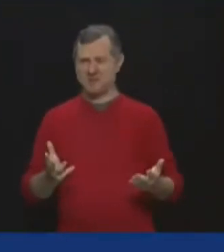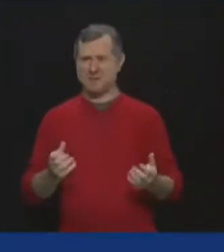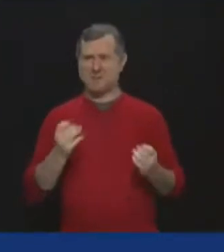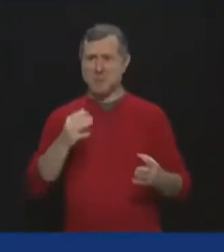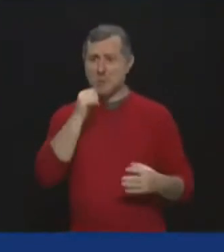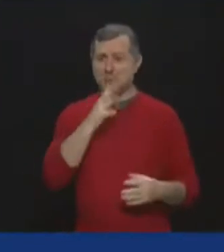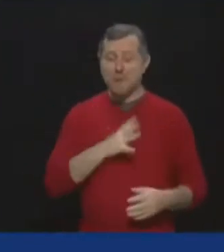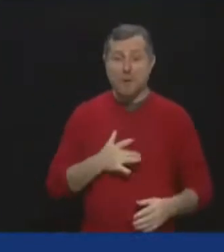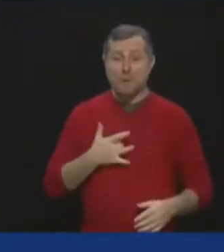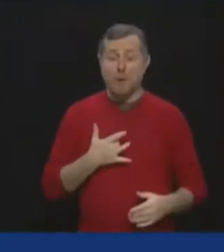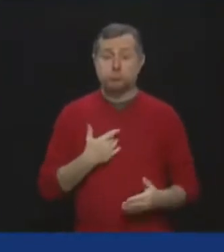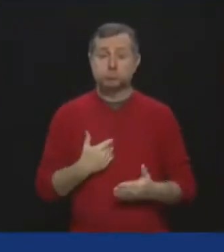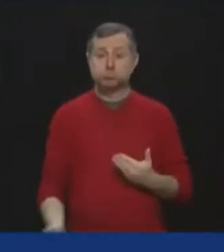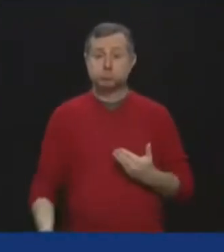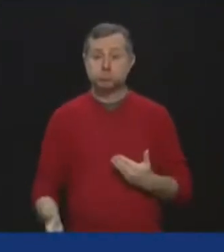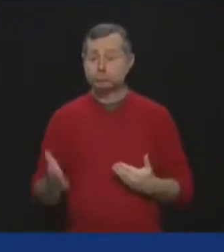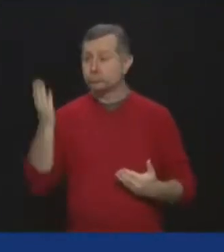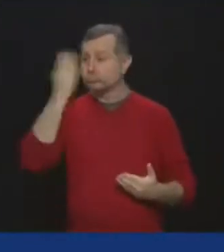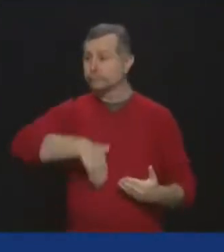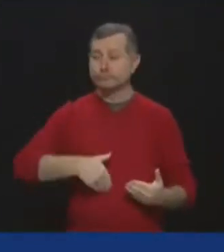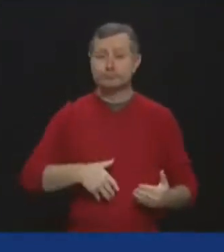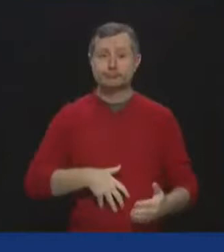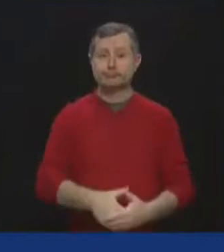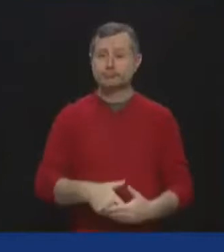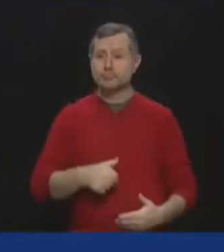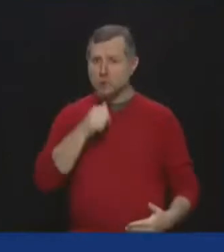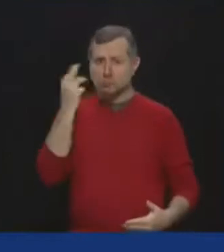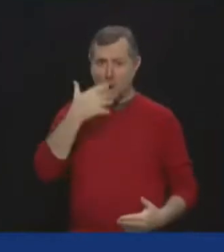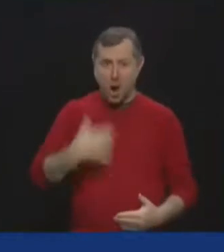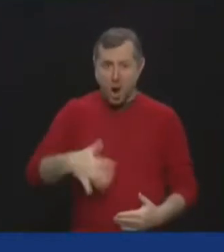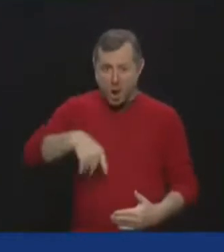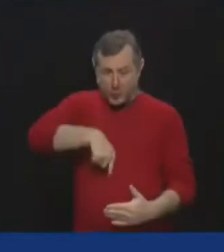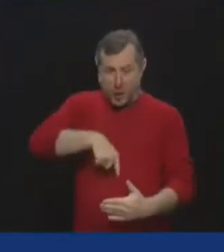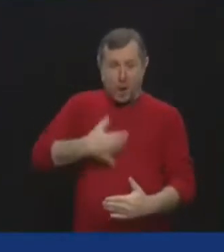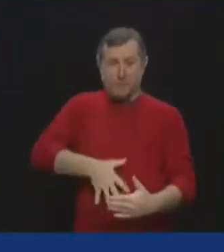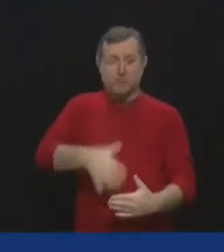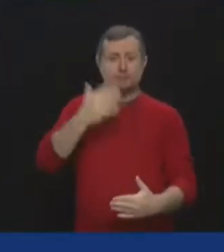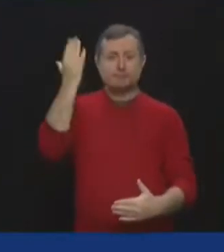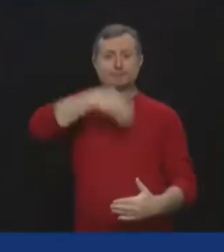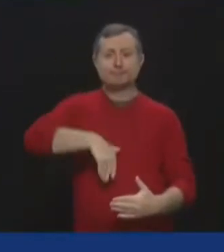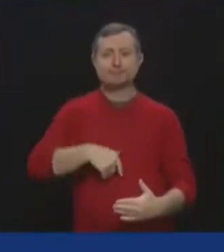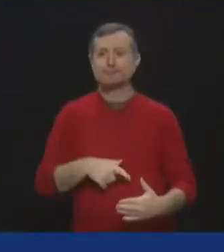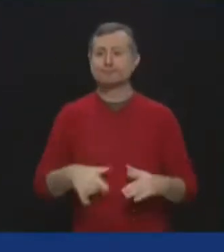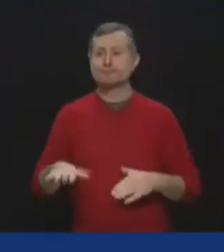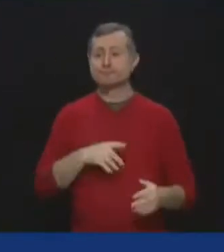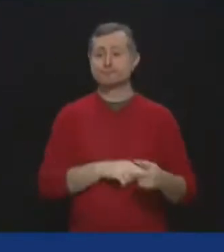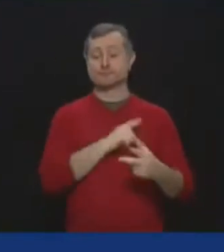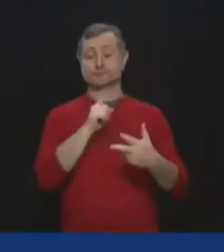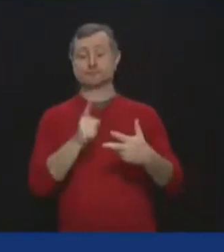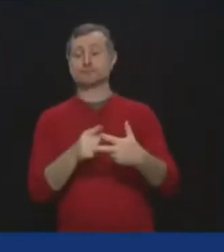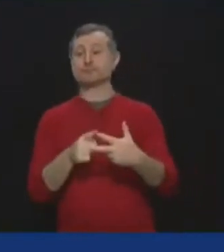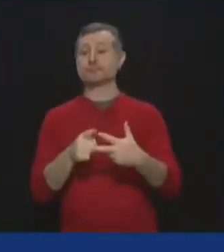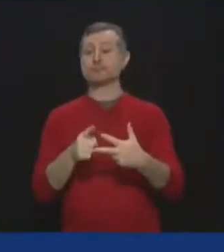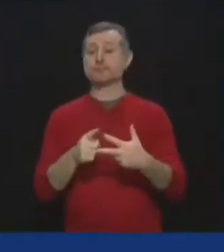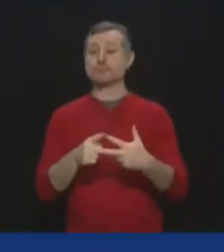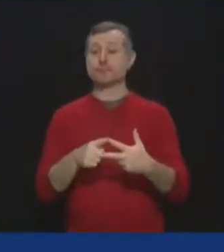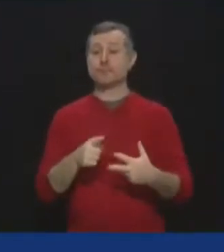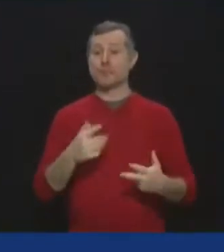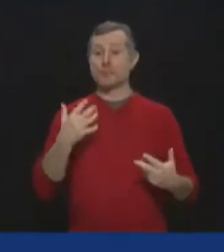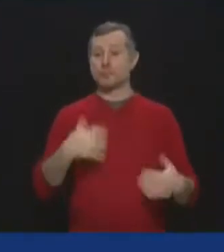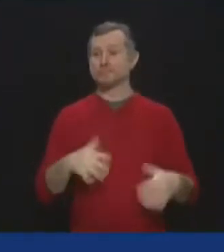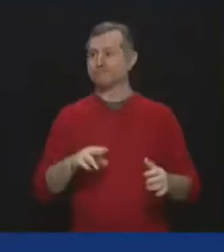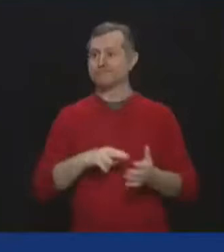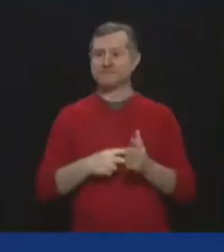Many young women will not know whether or not they're pregnant at 6 weeks. Second, it deputizes